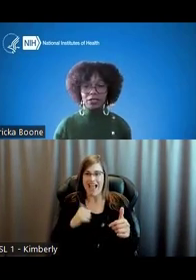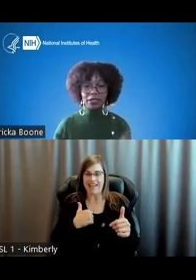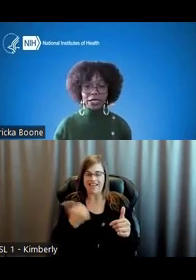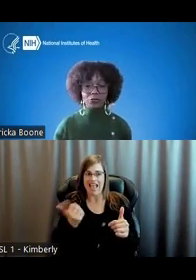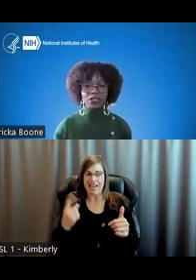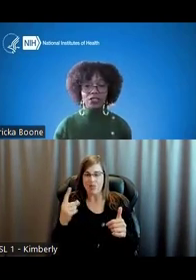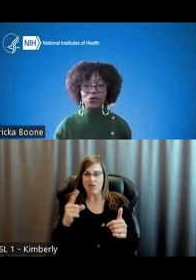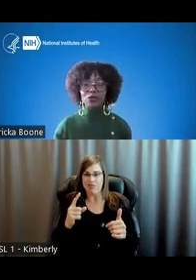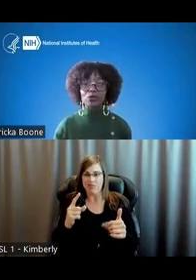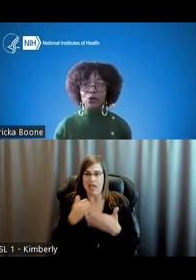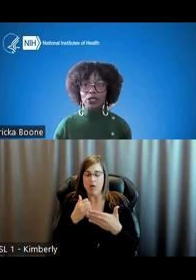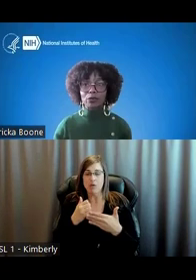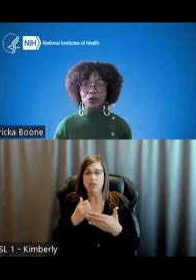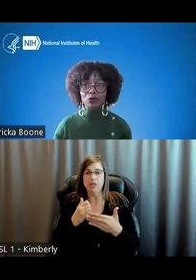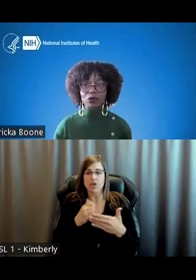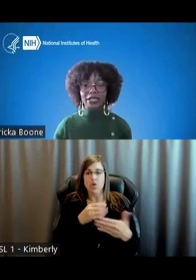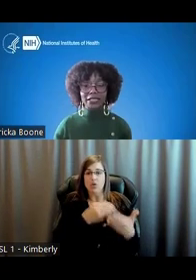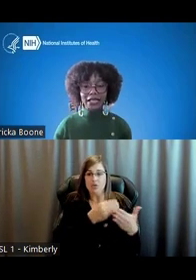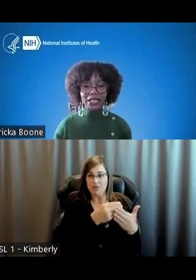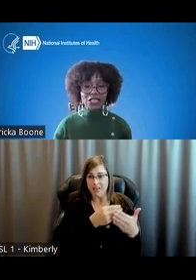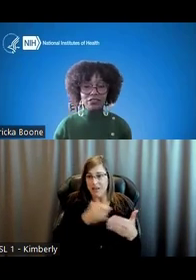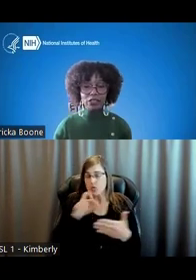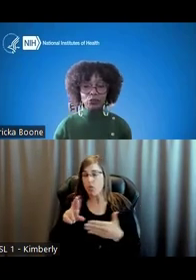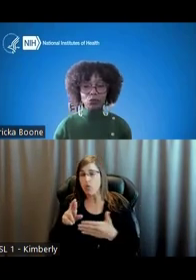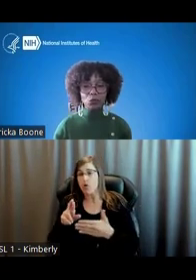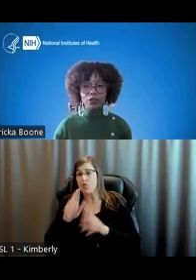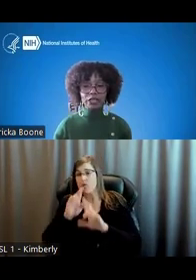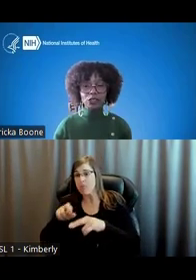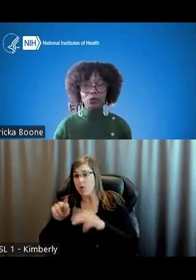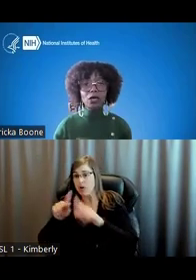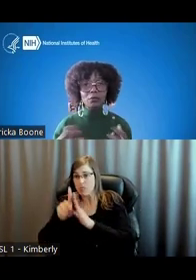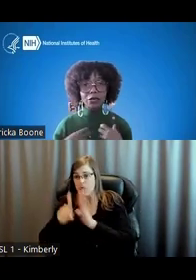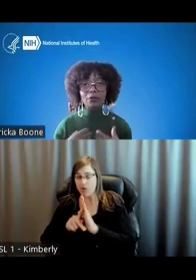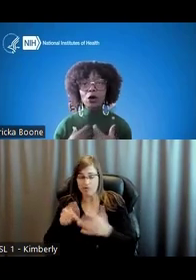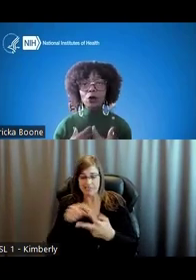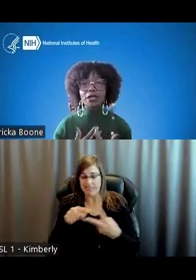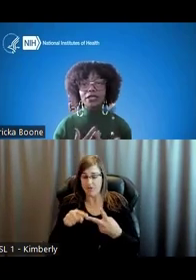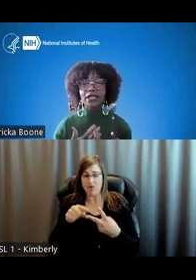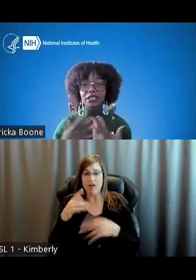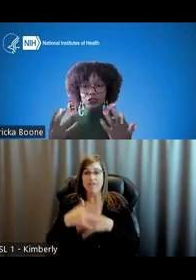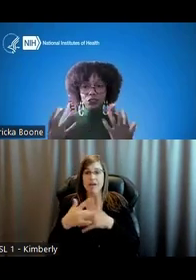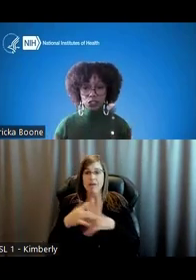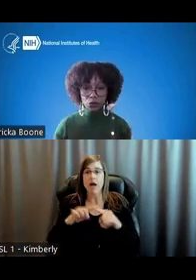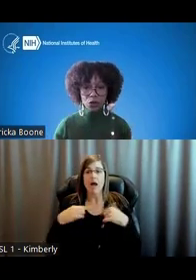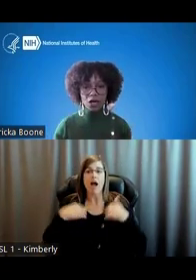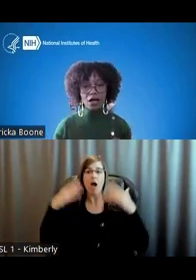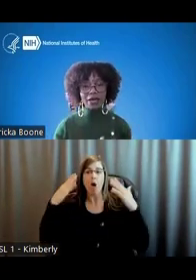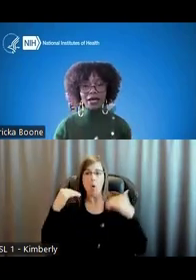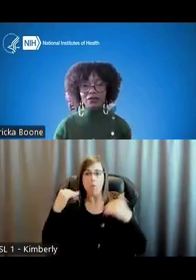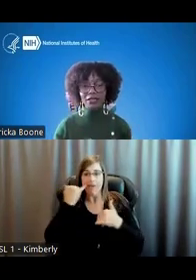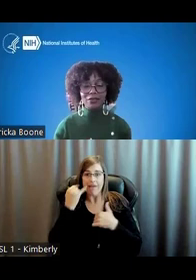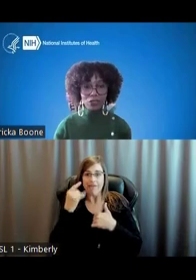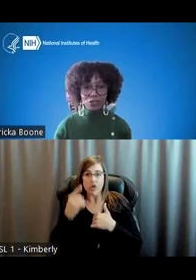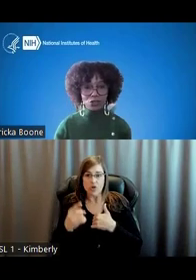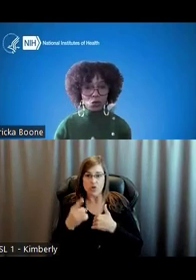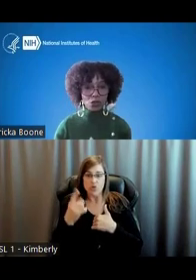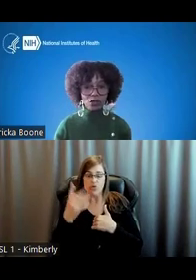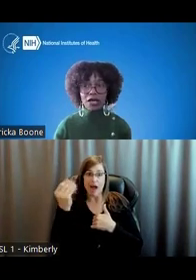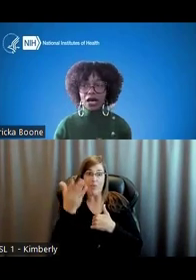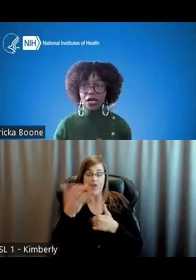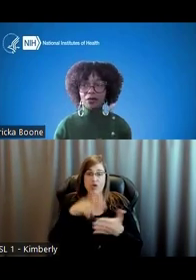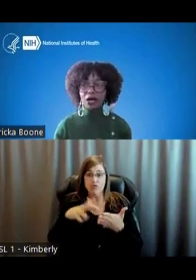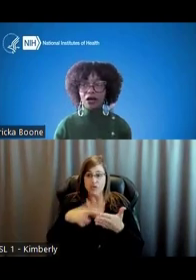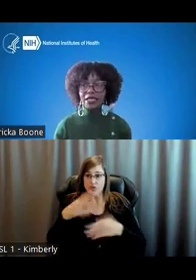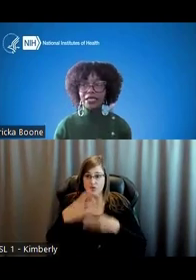care allowance nor the reporting portal that NIH has available were available. But I'm hoping that if you out there in the research